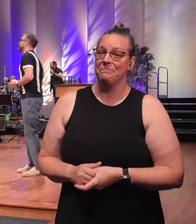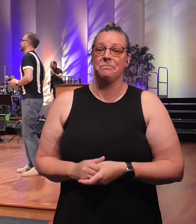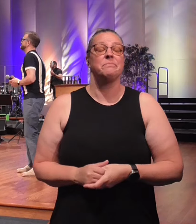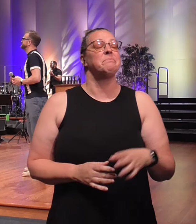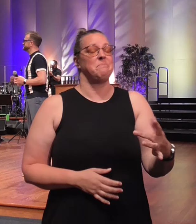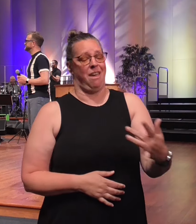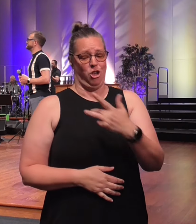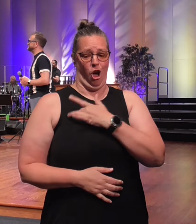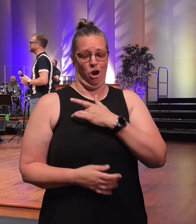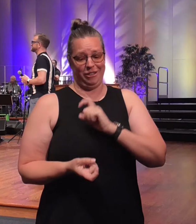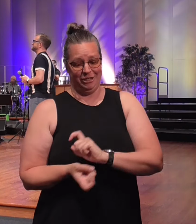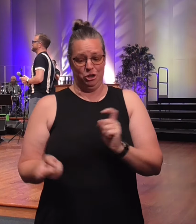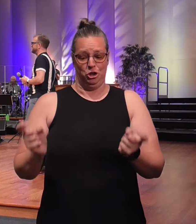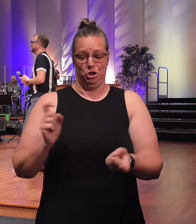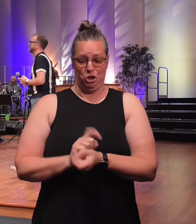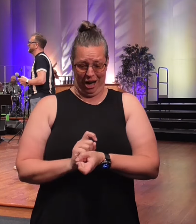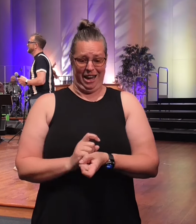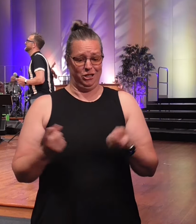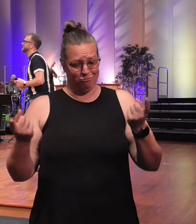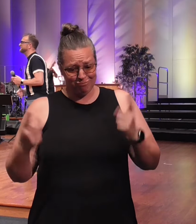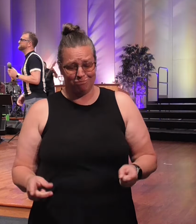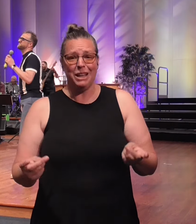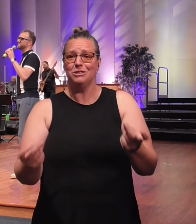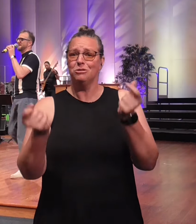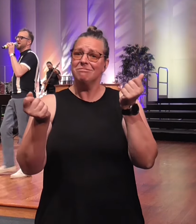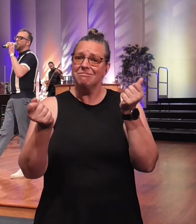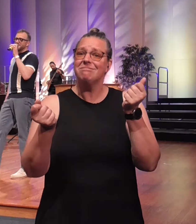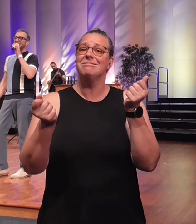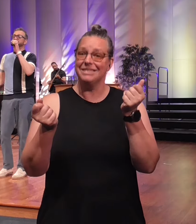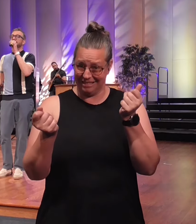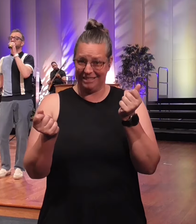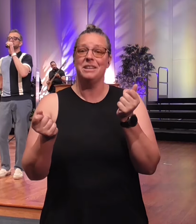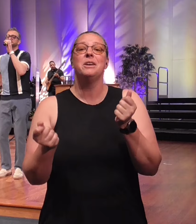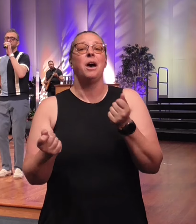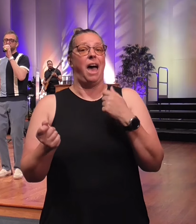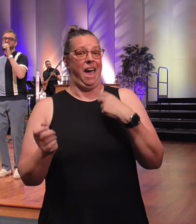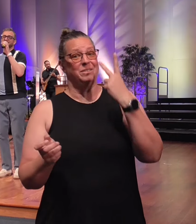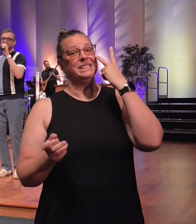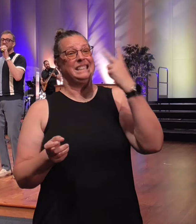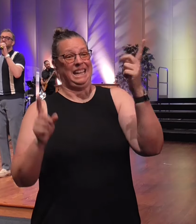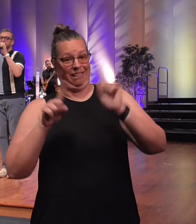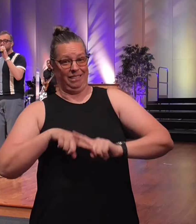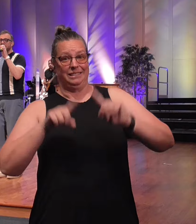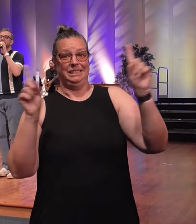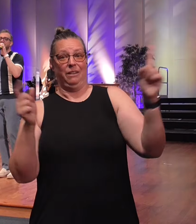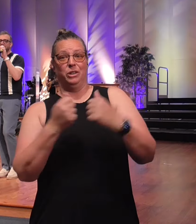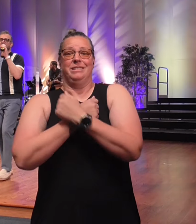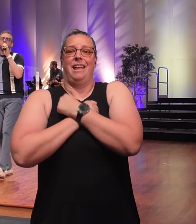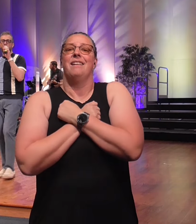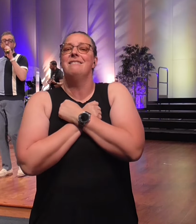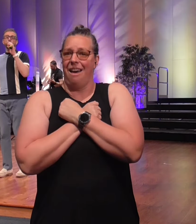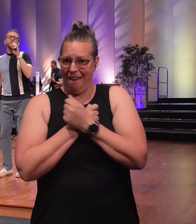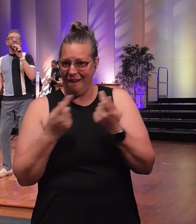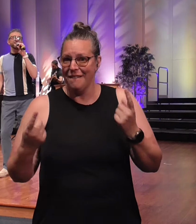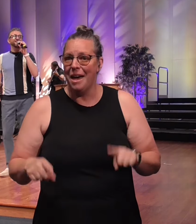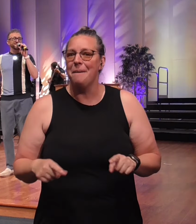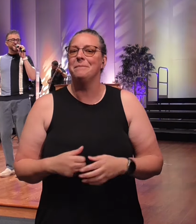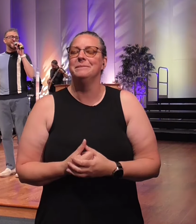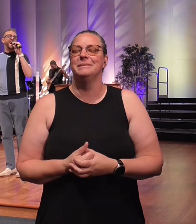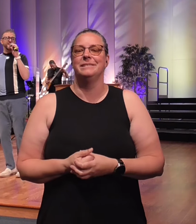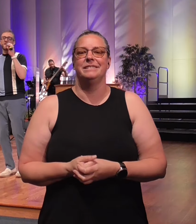a heart could change before our very eyes. Well, I've seen the difference that love can make.